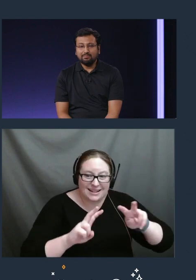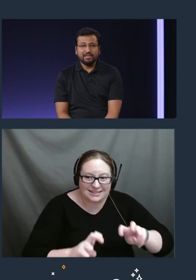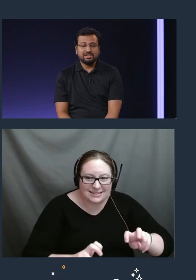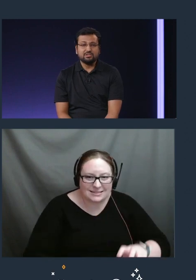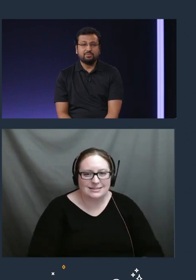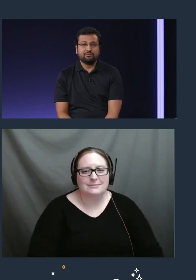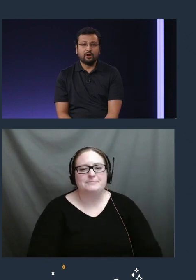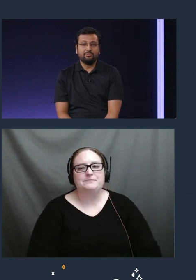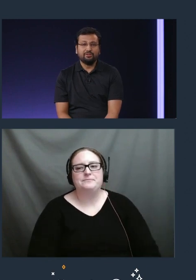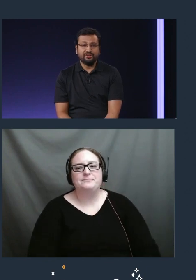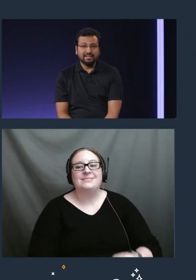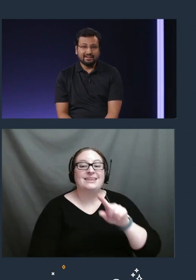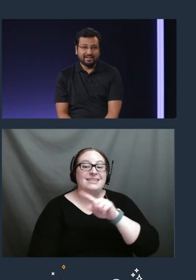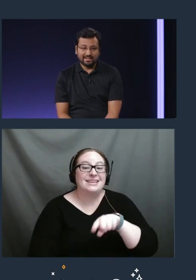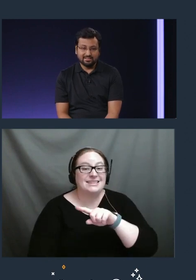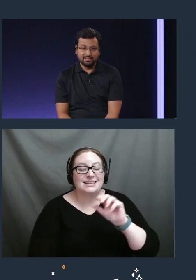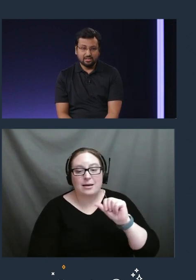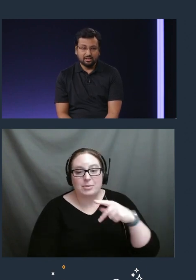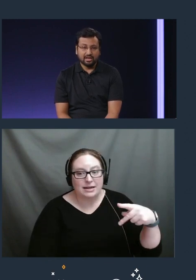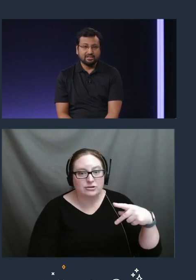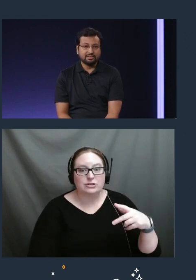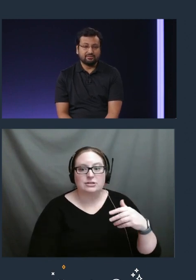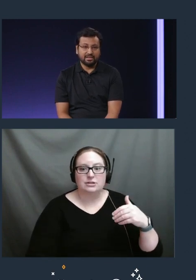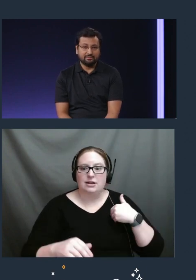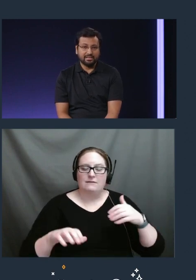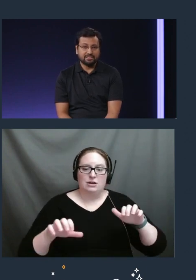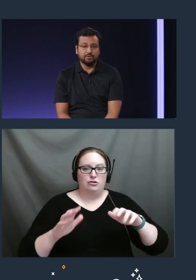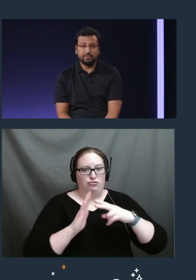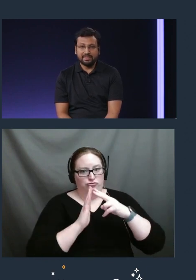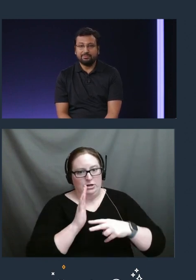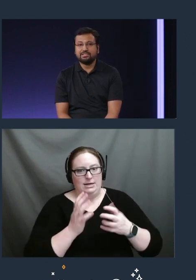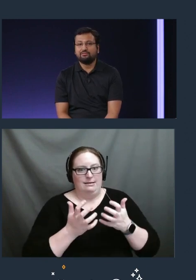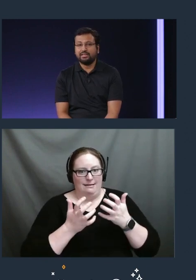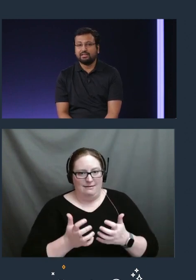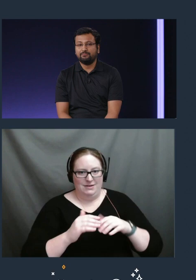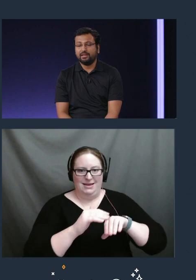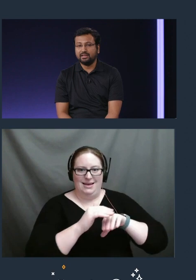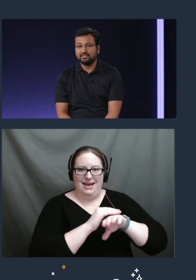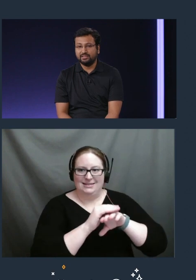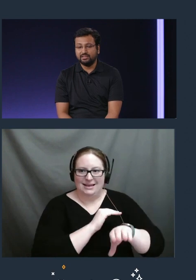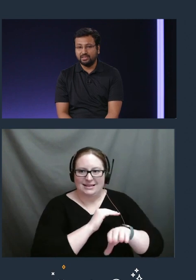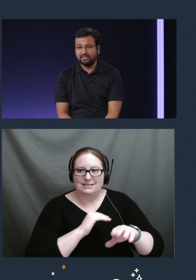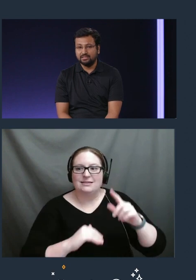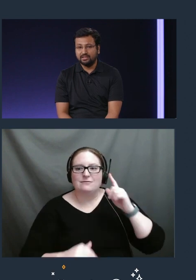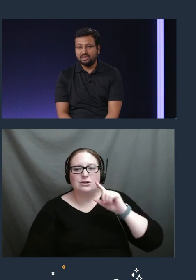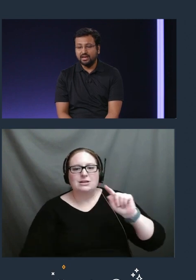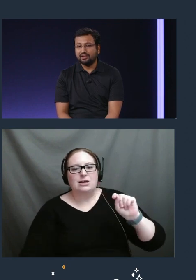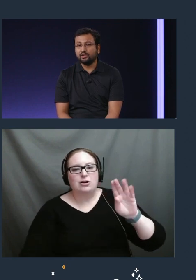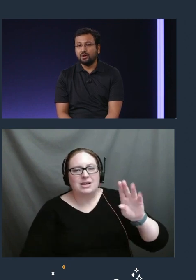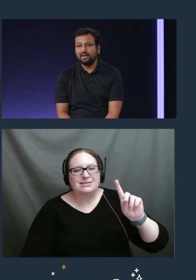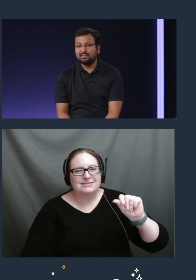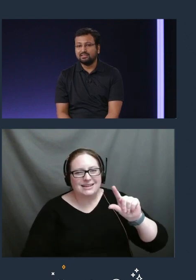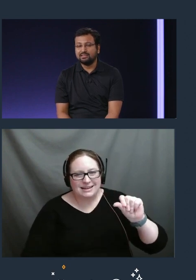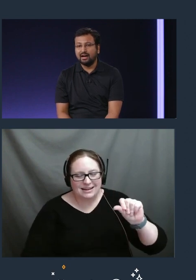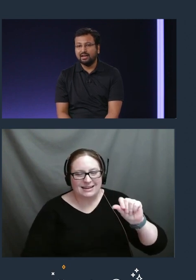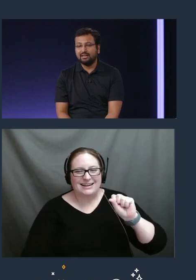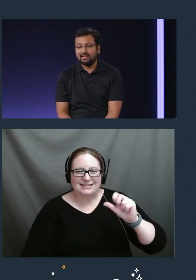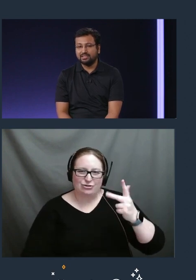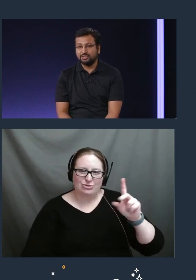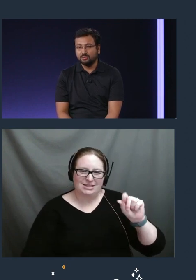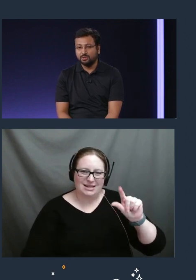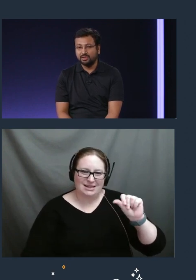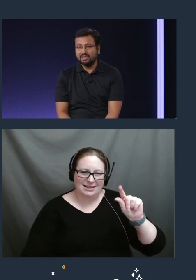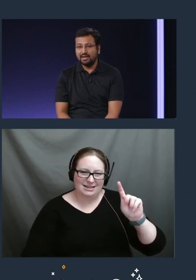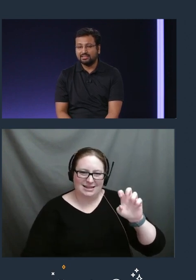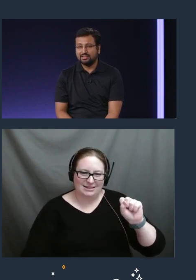These applications perform read-heavy access on hundreds of terabytes to petabytes of data in S3 data lakes and require S3's high